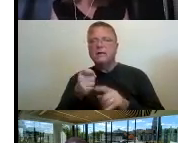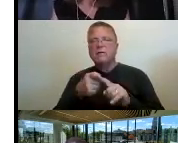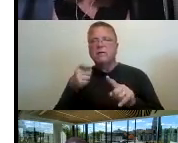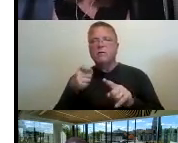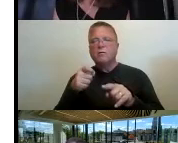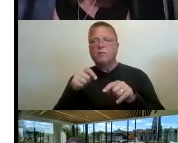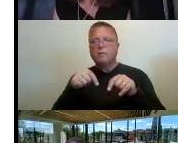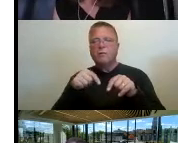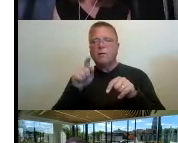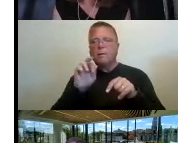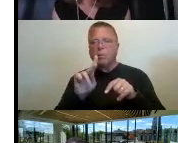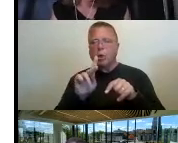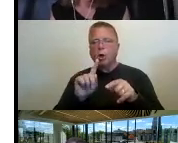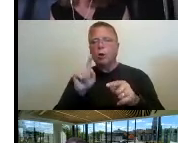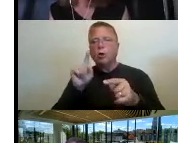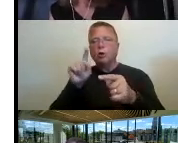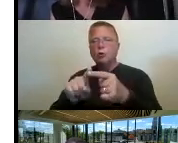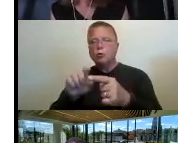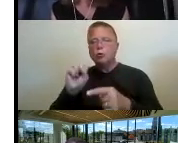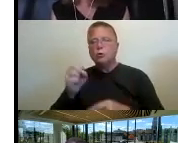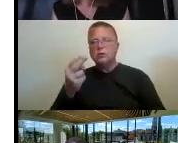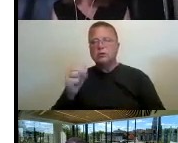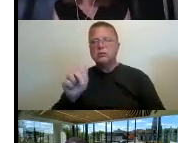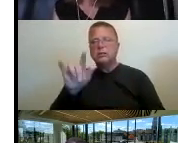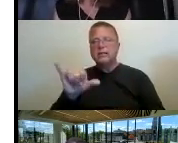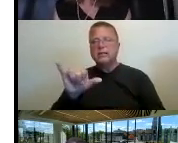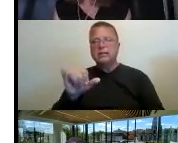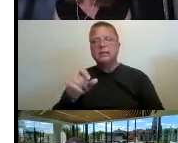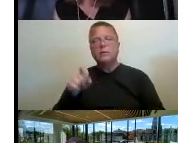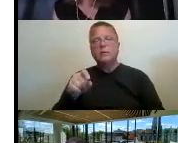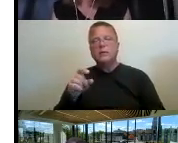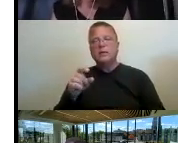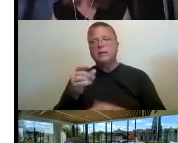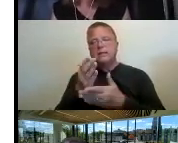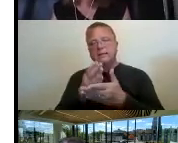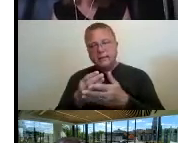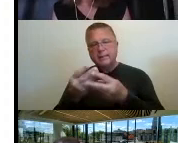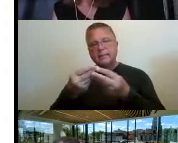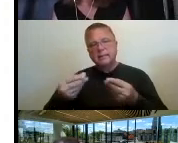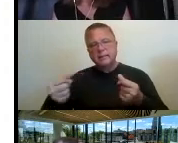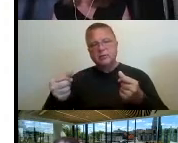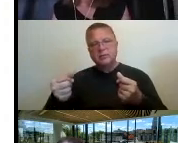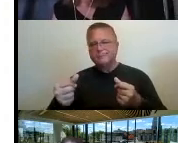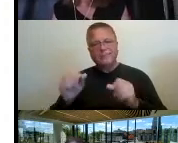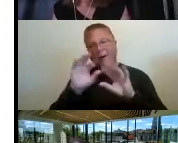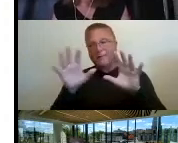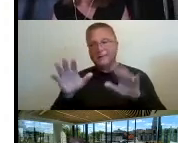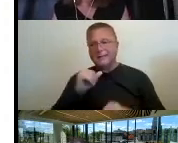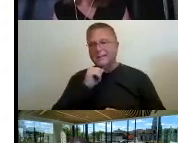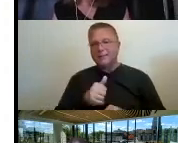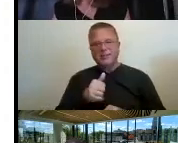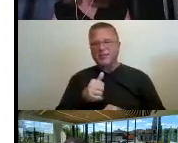the park to Shady. We would need to, some of these solutions would not obviously